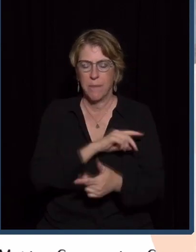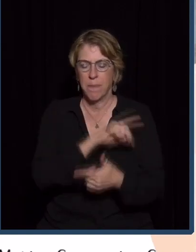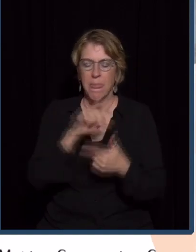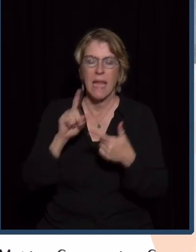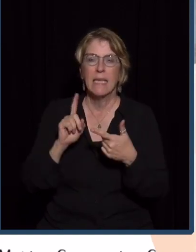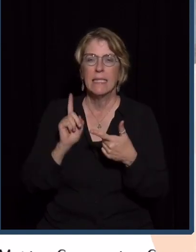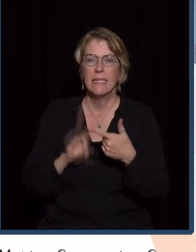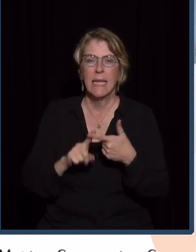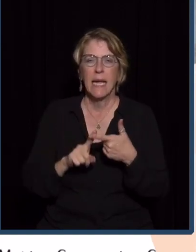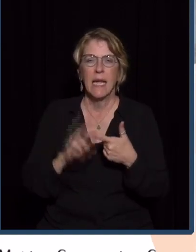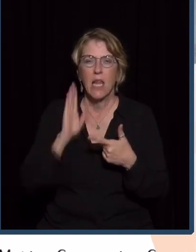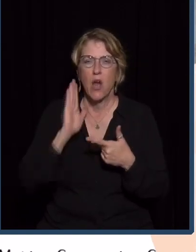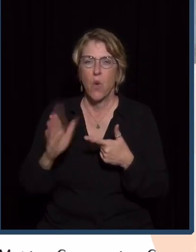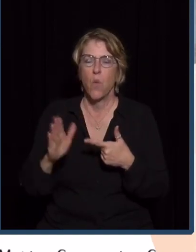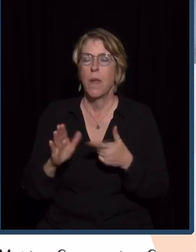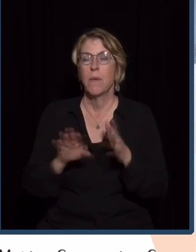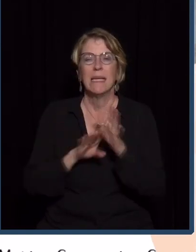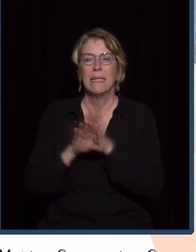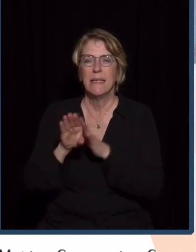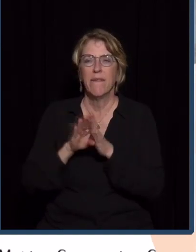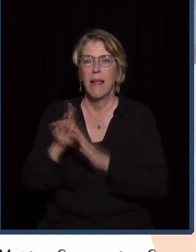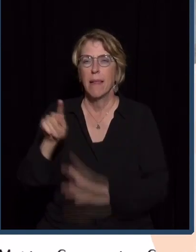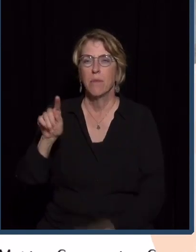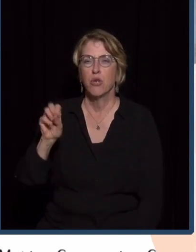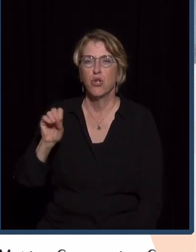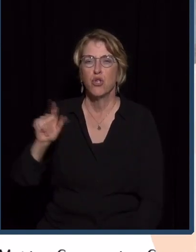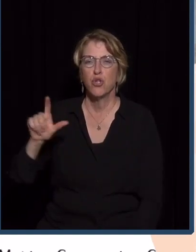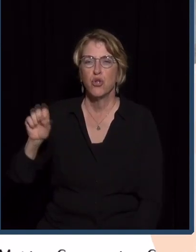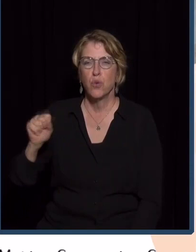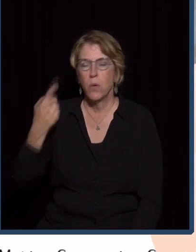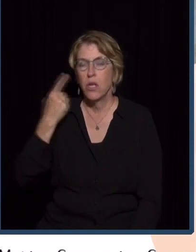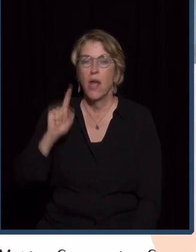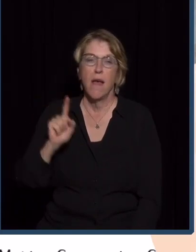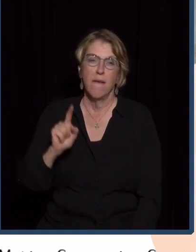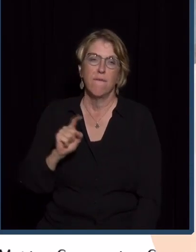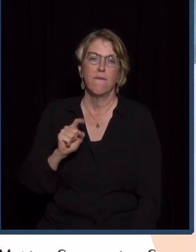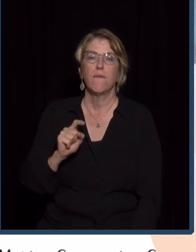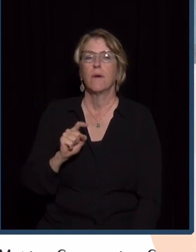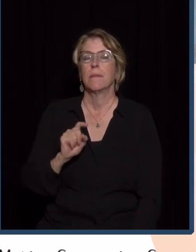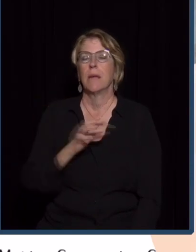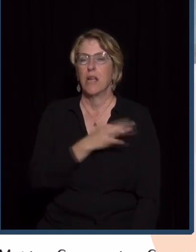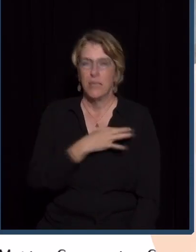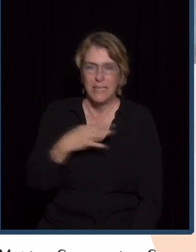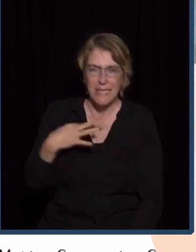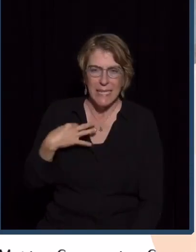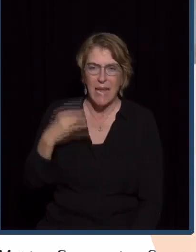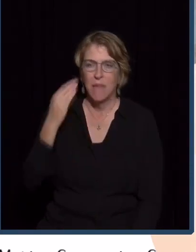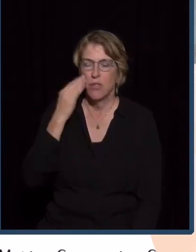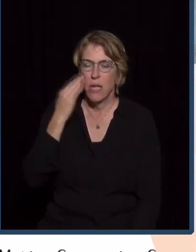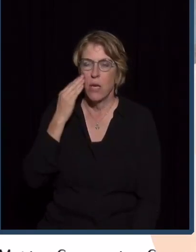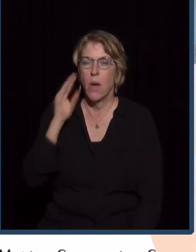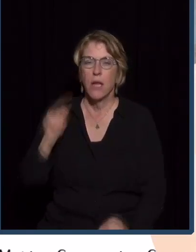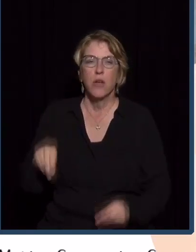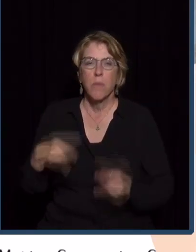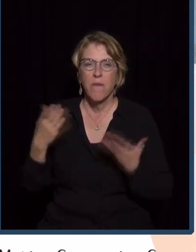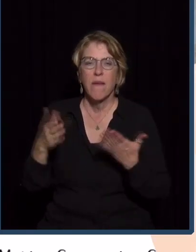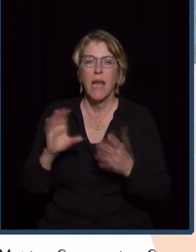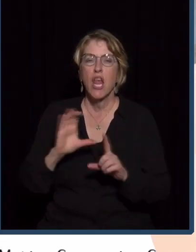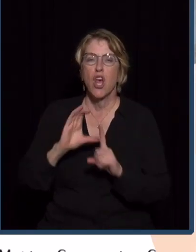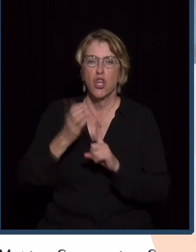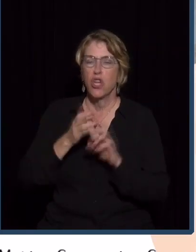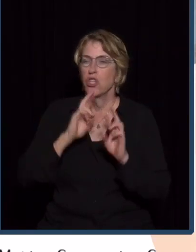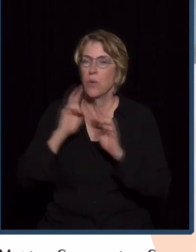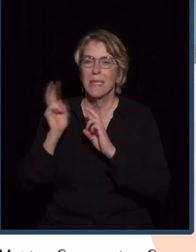we will develop tools for our team members and providers so they know how to provide culturally responsive care